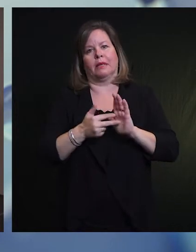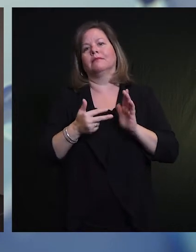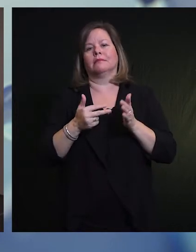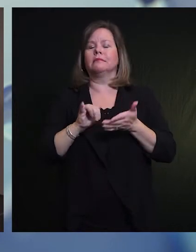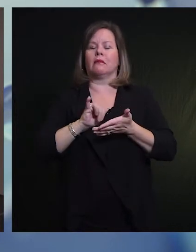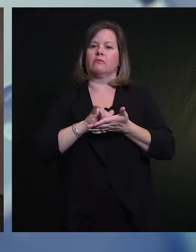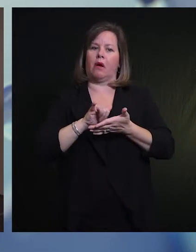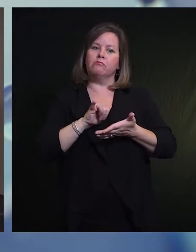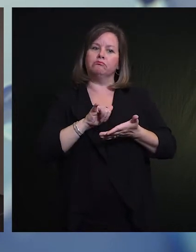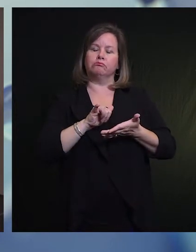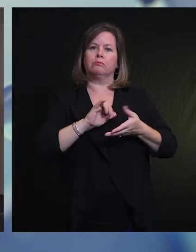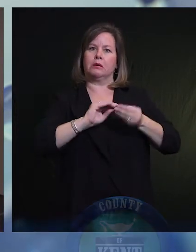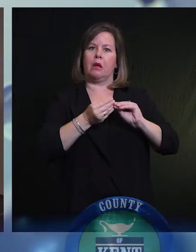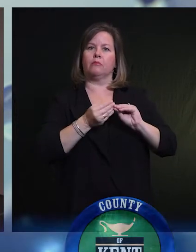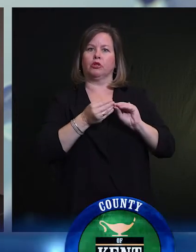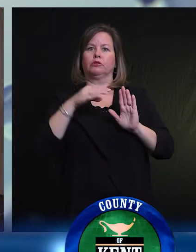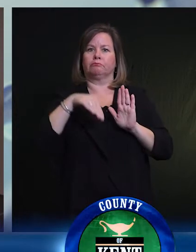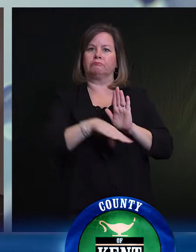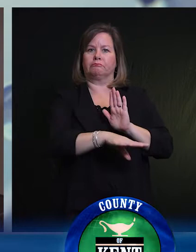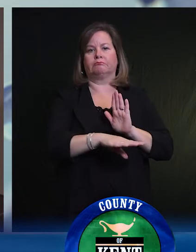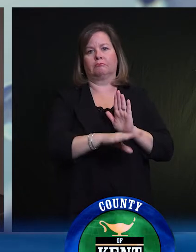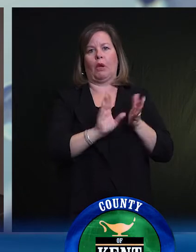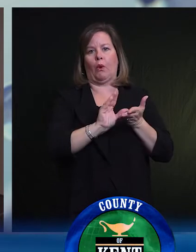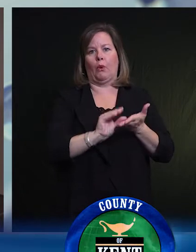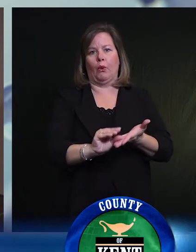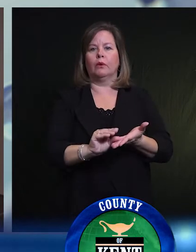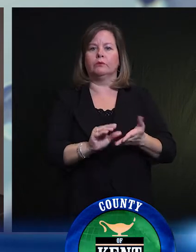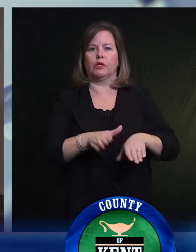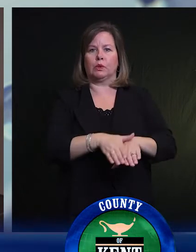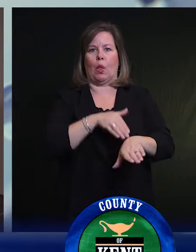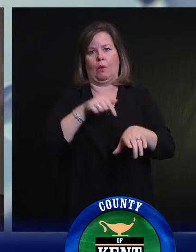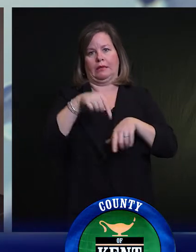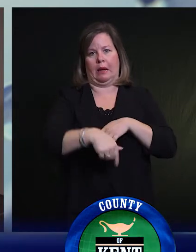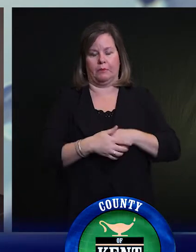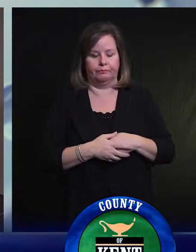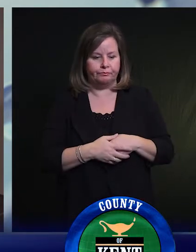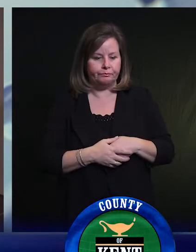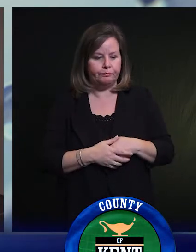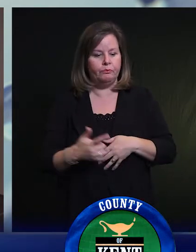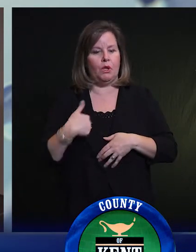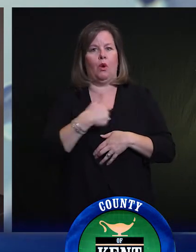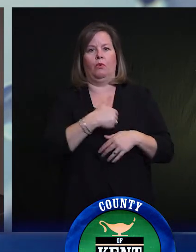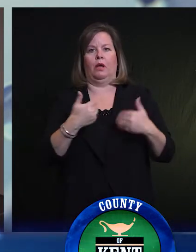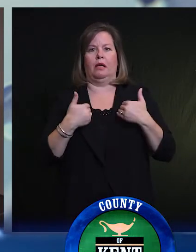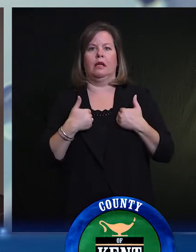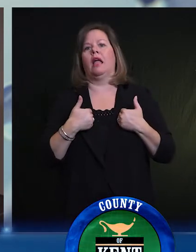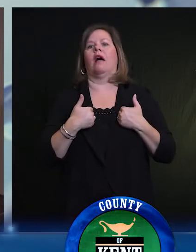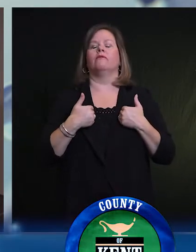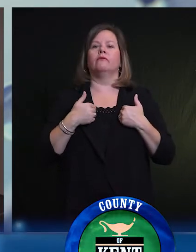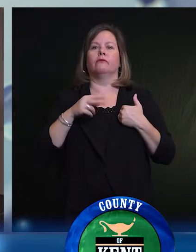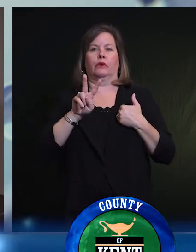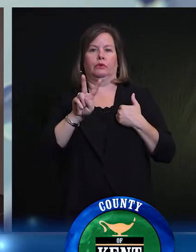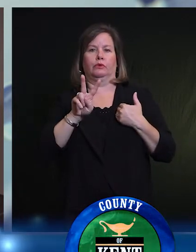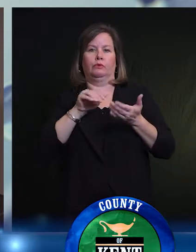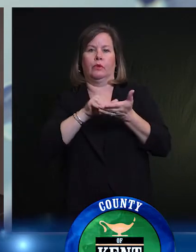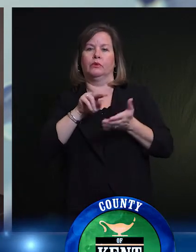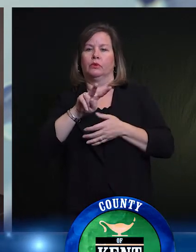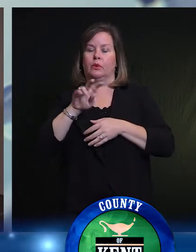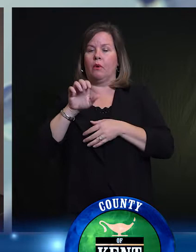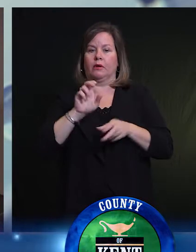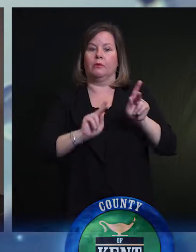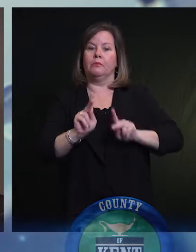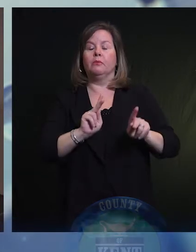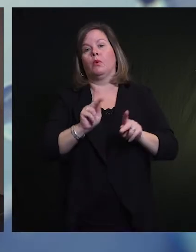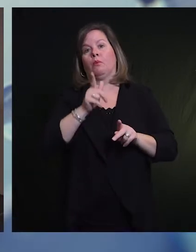hopefully that rate is slowing down and we're going to see improvement. We're at about 2,300 recoveries in total in Kent County and about